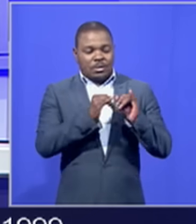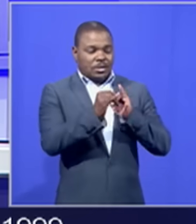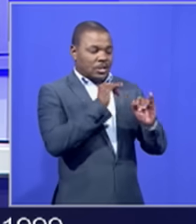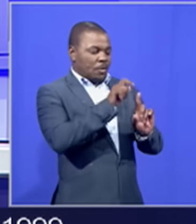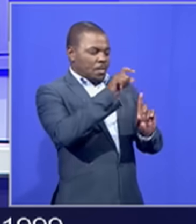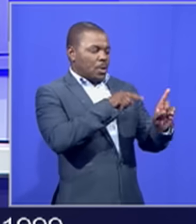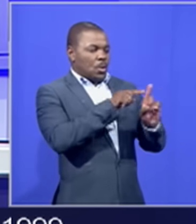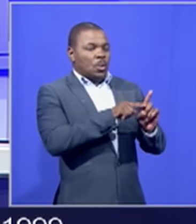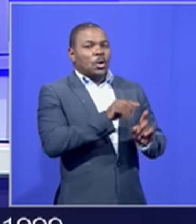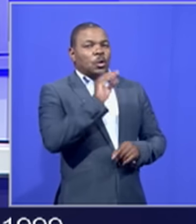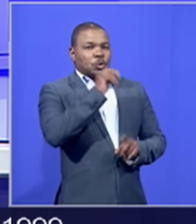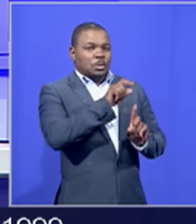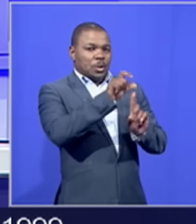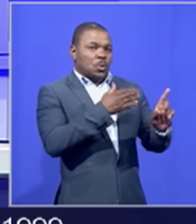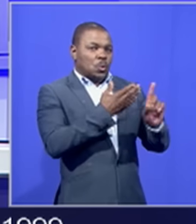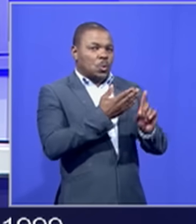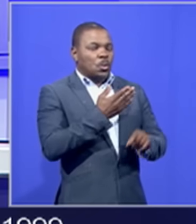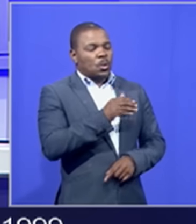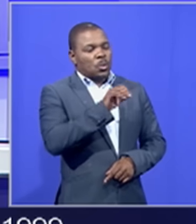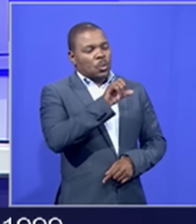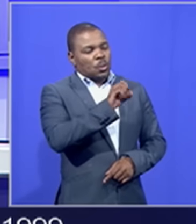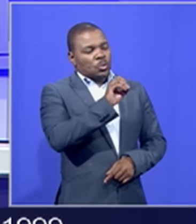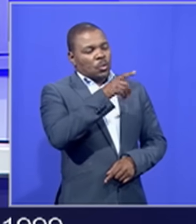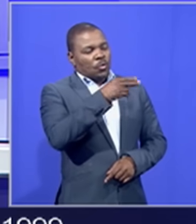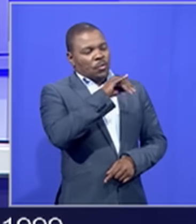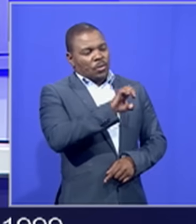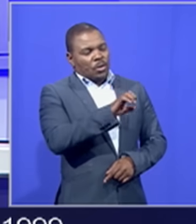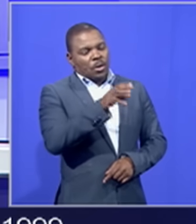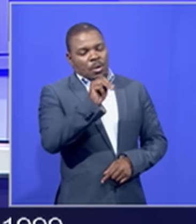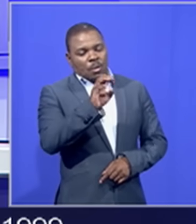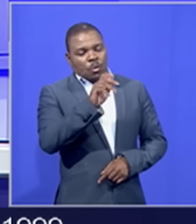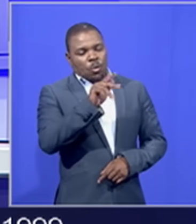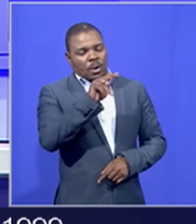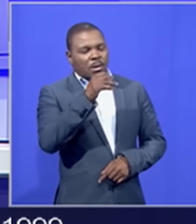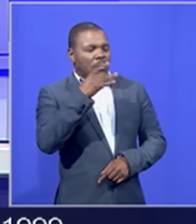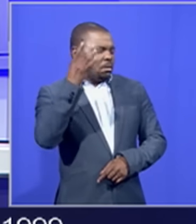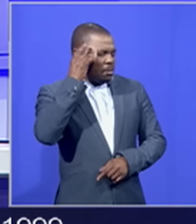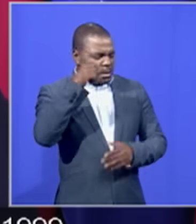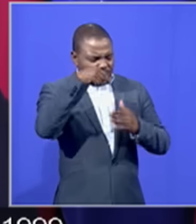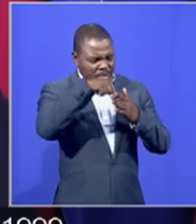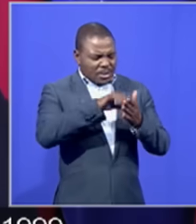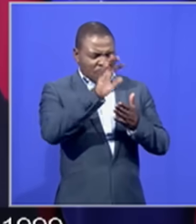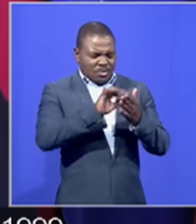mmega dikgang Sophie Mokwena go utlwa ka ga history ya mokgatlo ono.